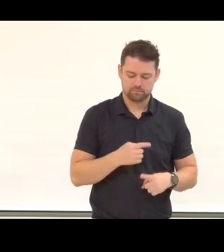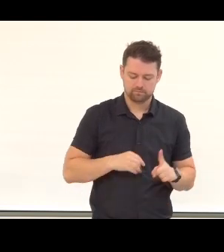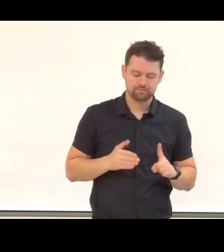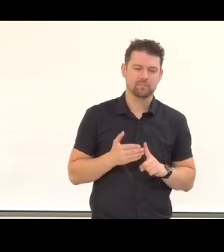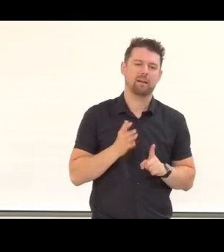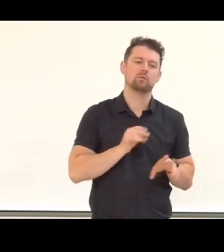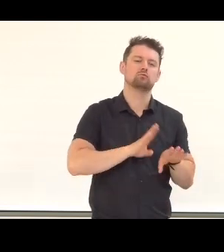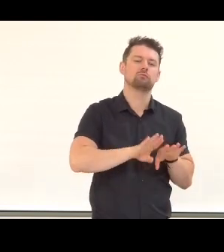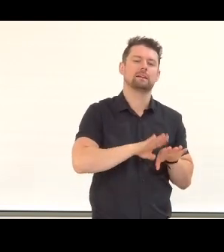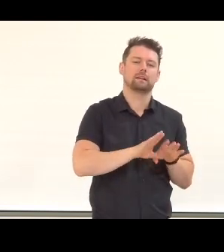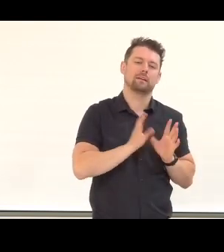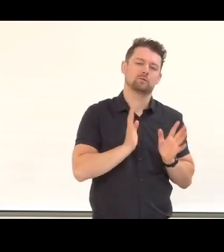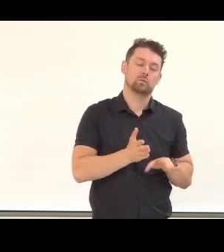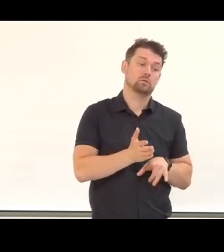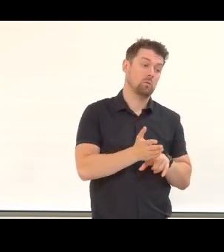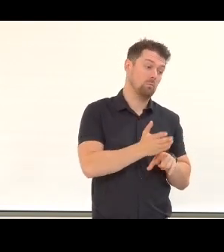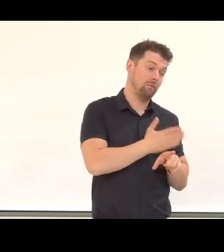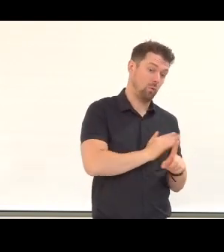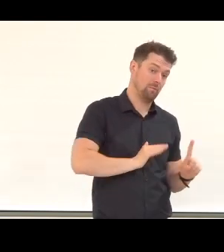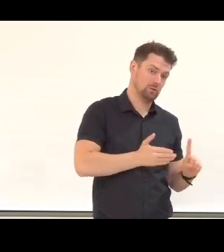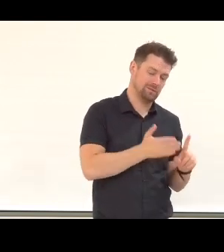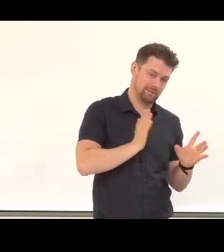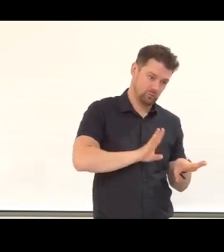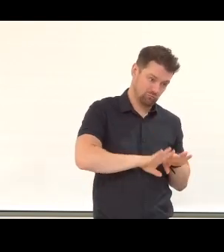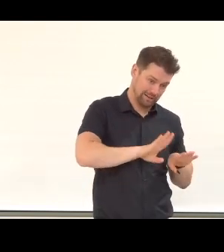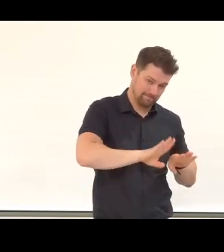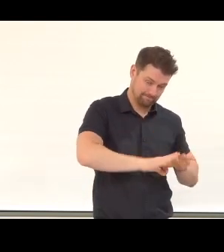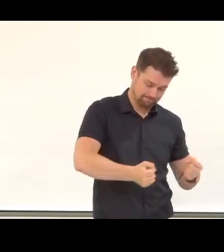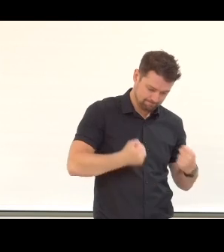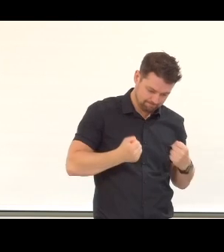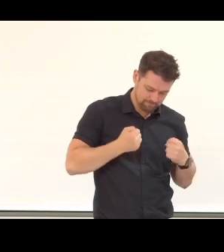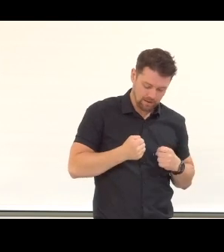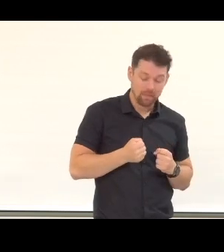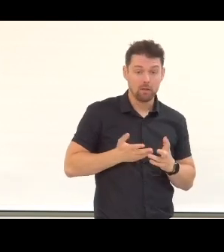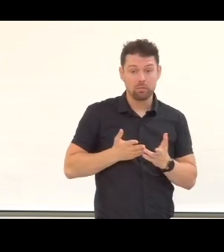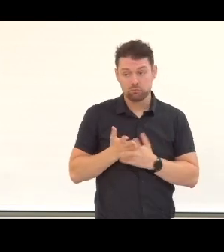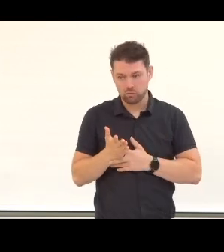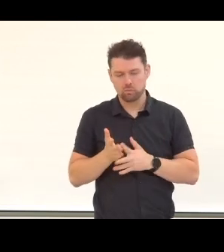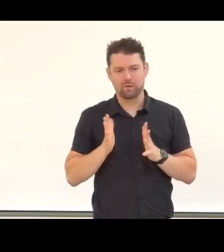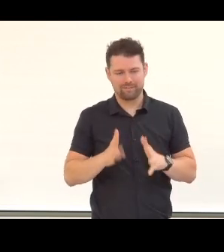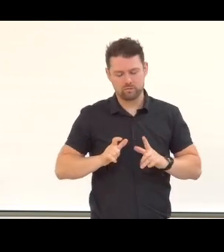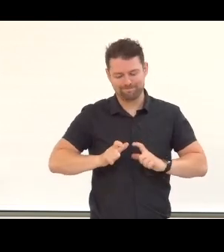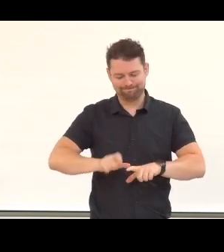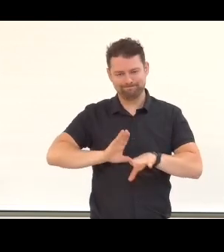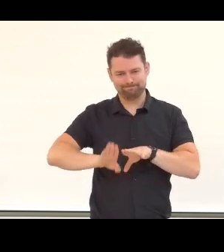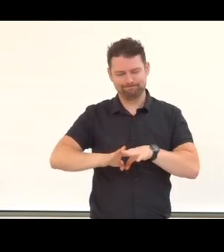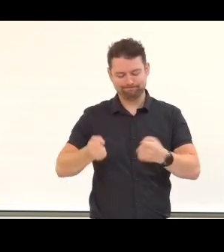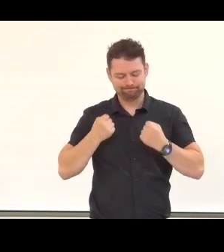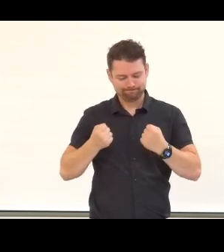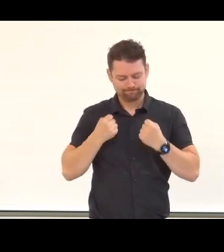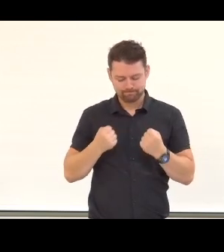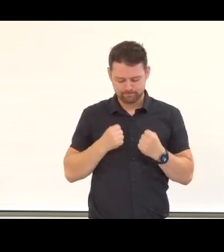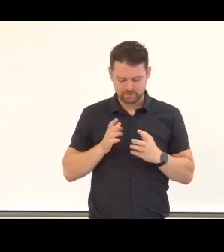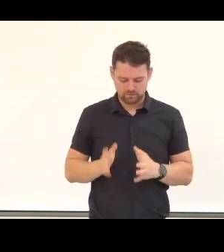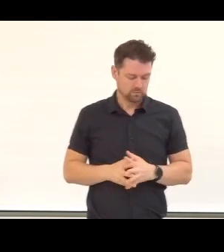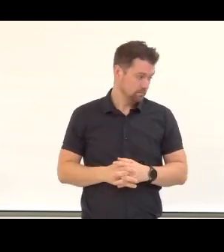training routine. So before the mission, they need to train up, and then during the missions, they also have training